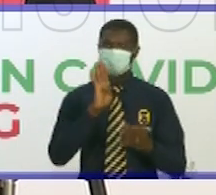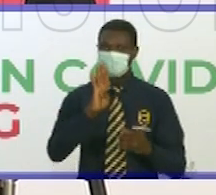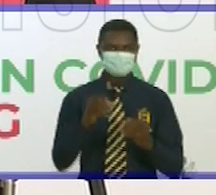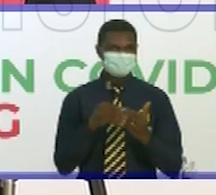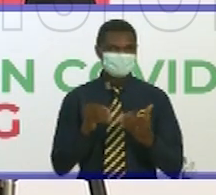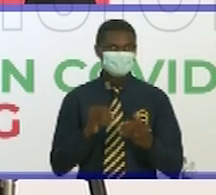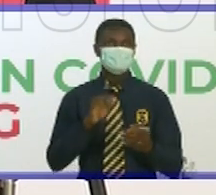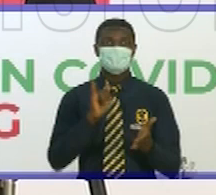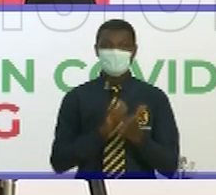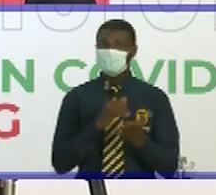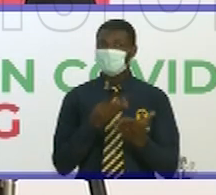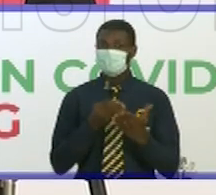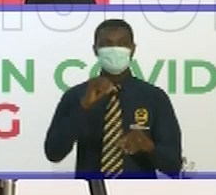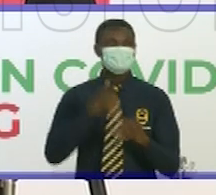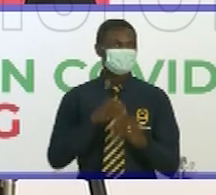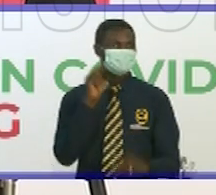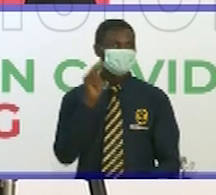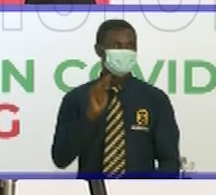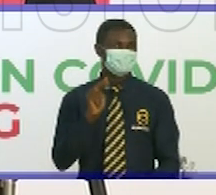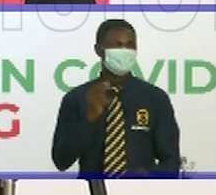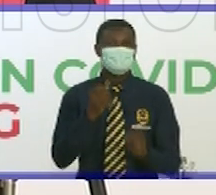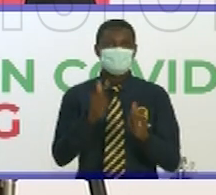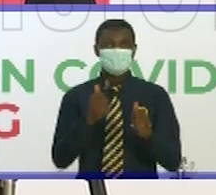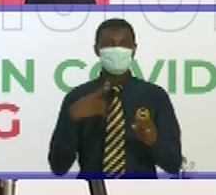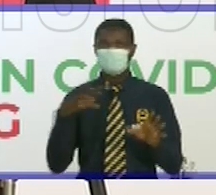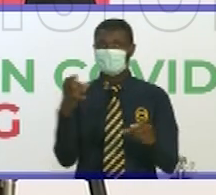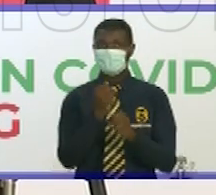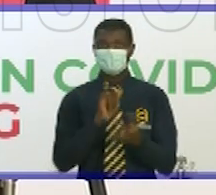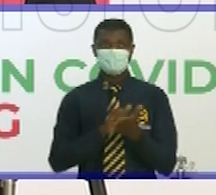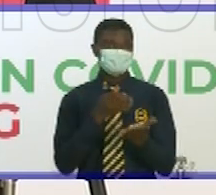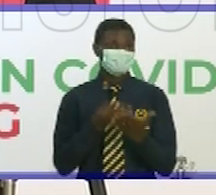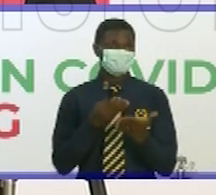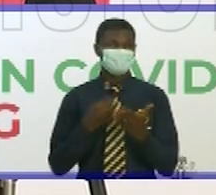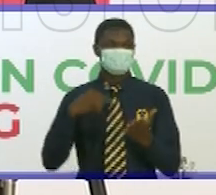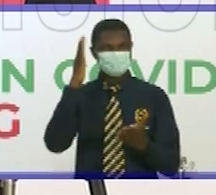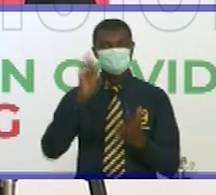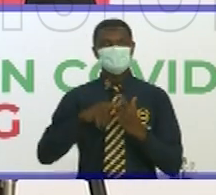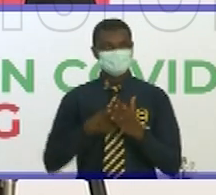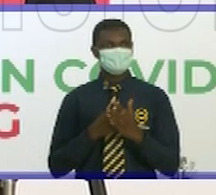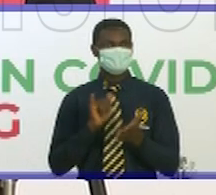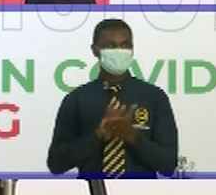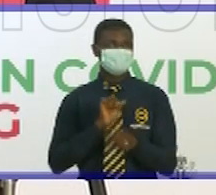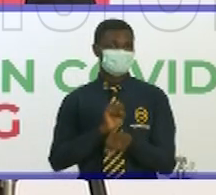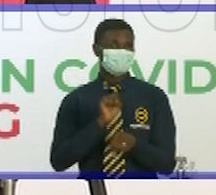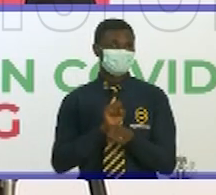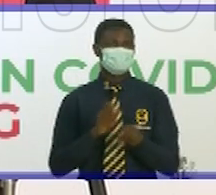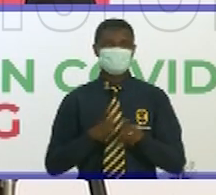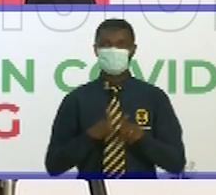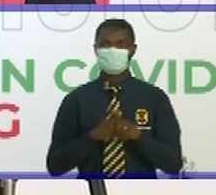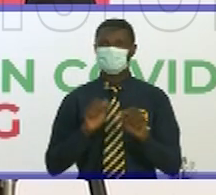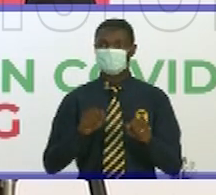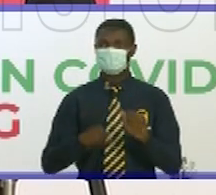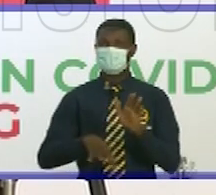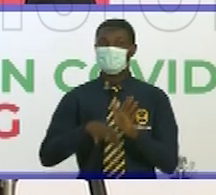in Naira. And as soon as that funding is made available, we will commence the process of funding the community